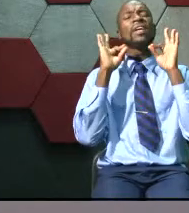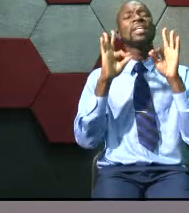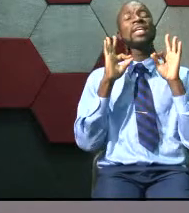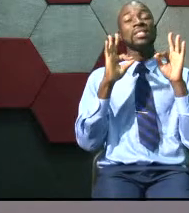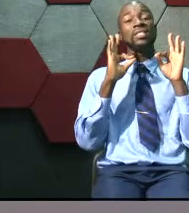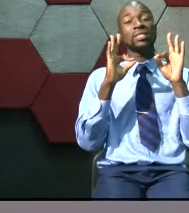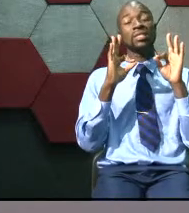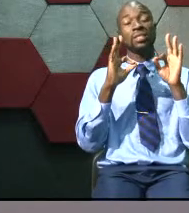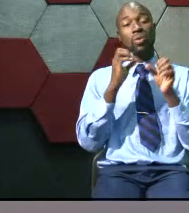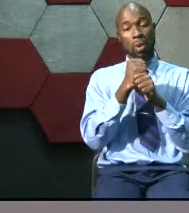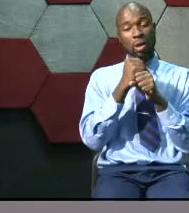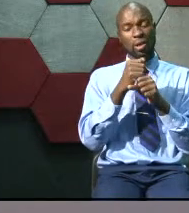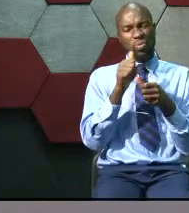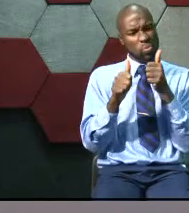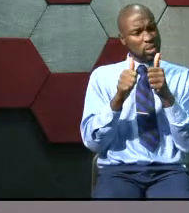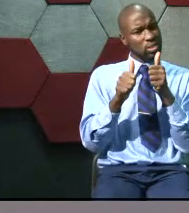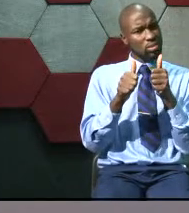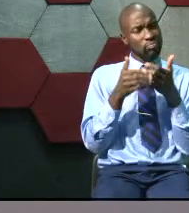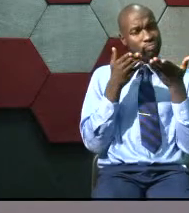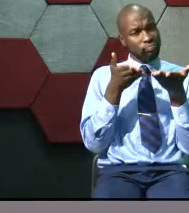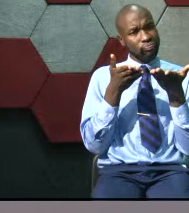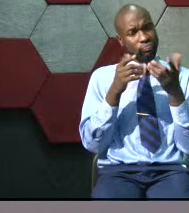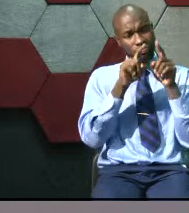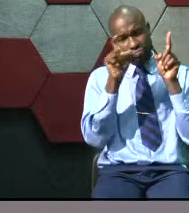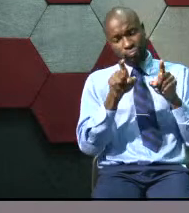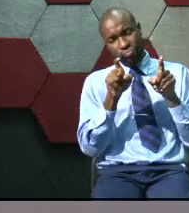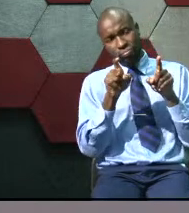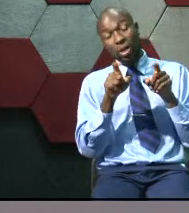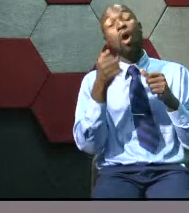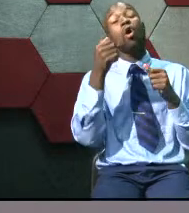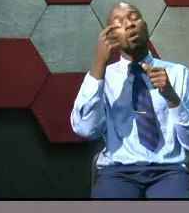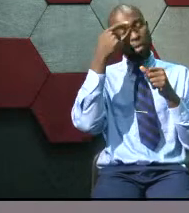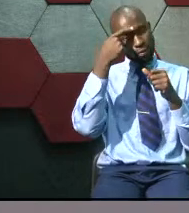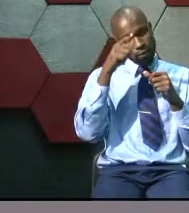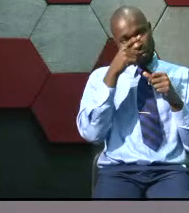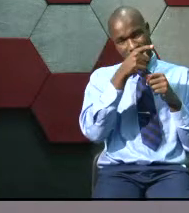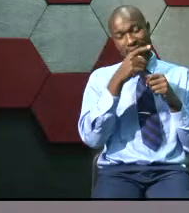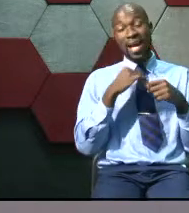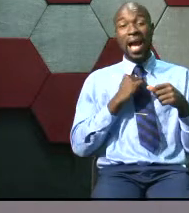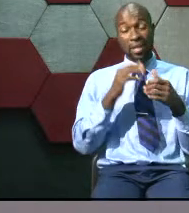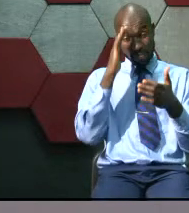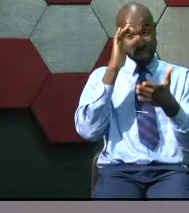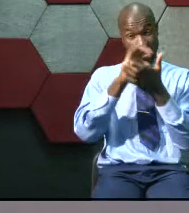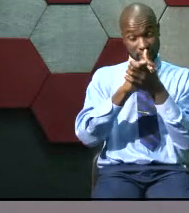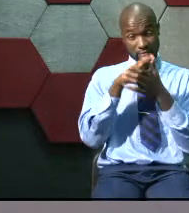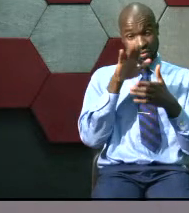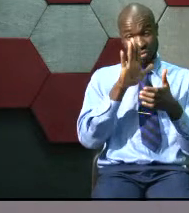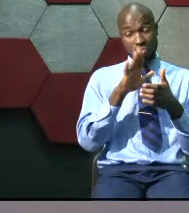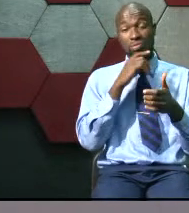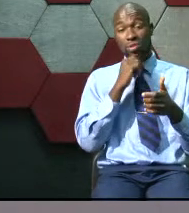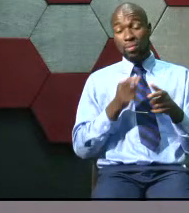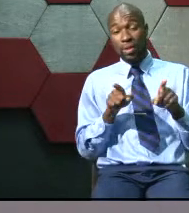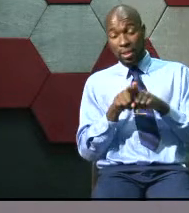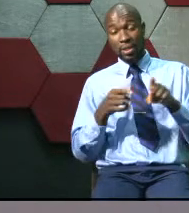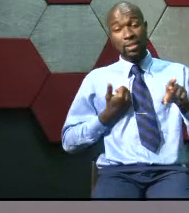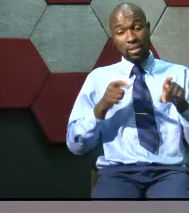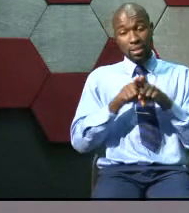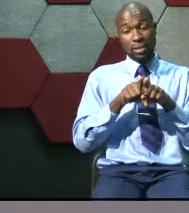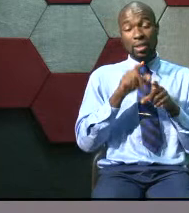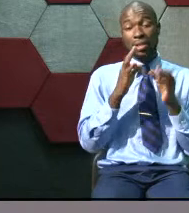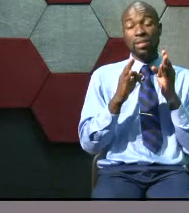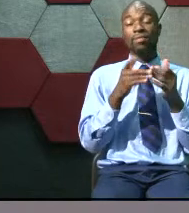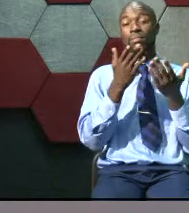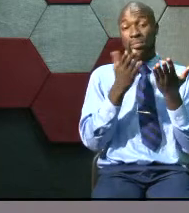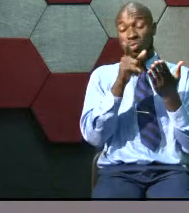What was their project actually about? So for the Sagors, I'm assuming your brother and sister. Yeah. If not, you can, of course, correct me after